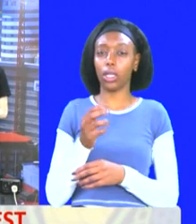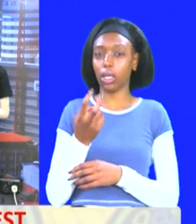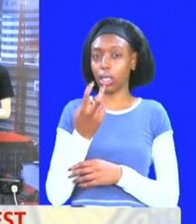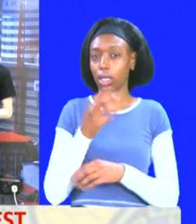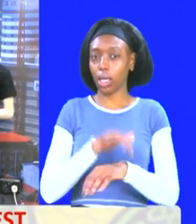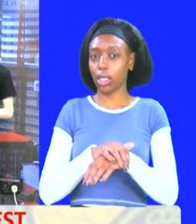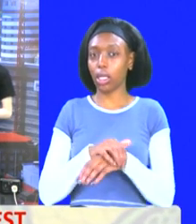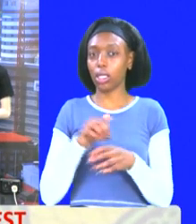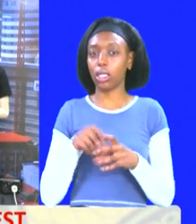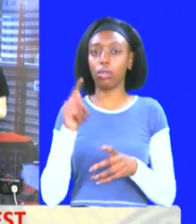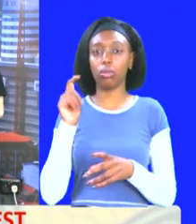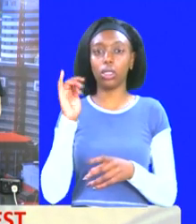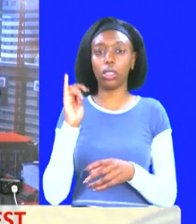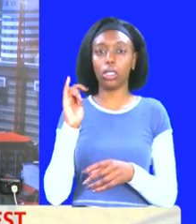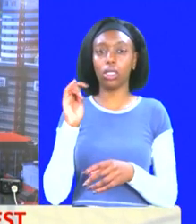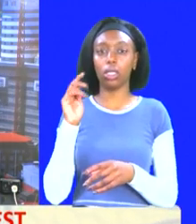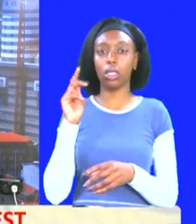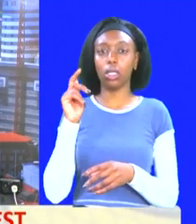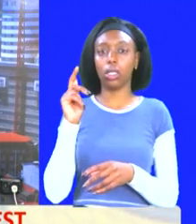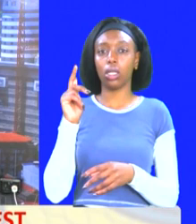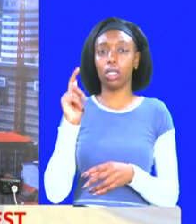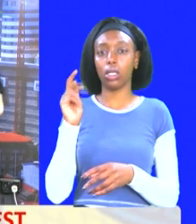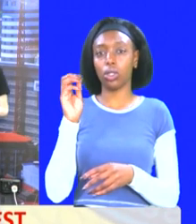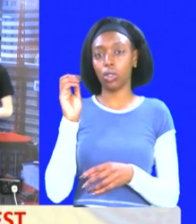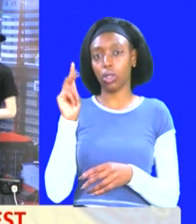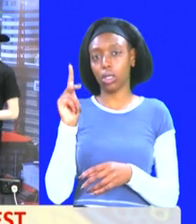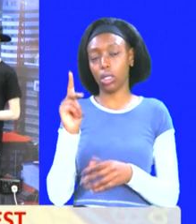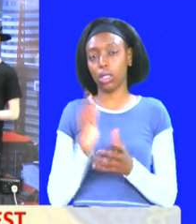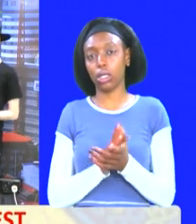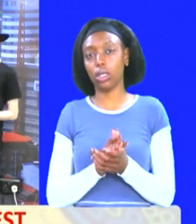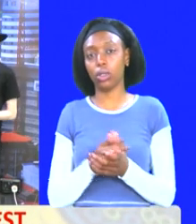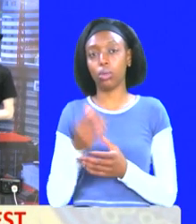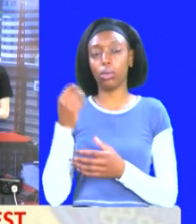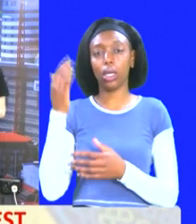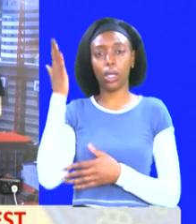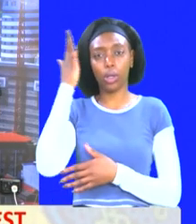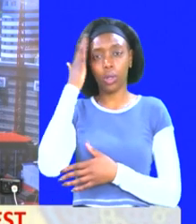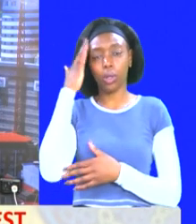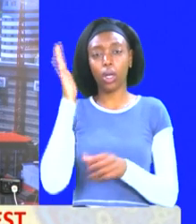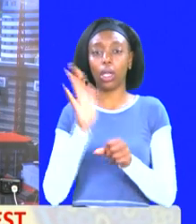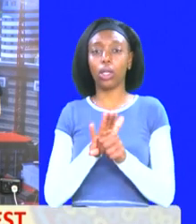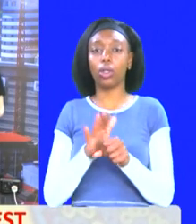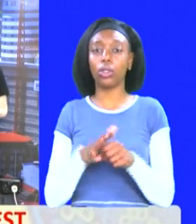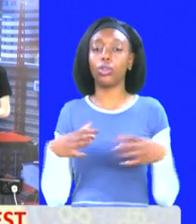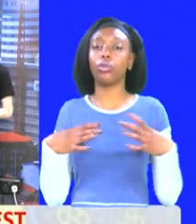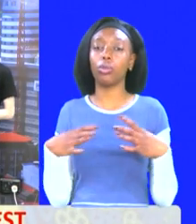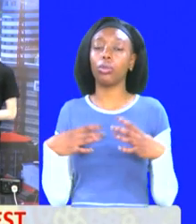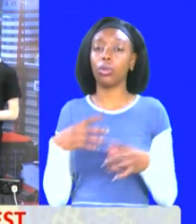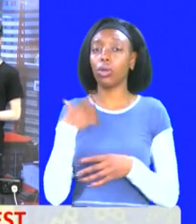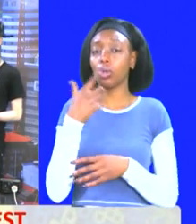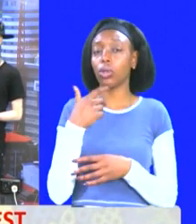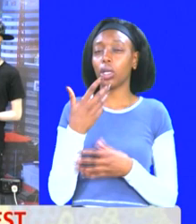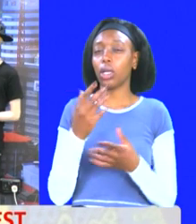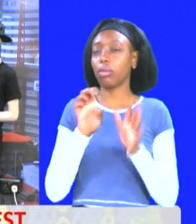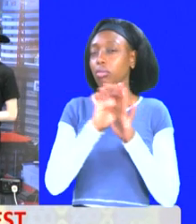imetuweka tukakuwa kwa limelight sana kabisa imetuweka tumejua wasekaki na MC Gogo yenye sasa wanakula kwa grao sasa mzee